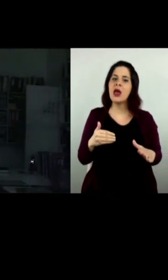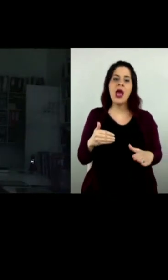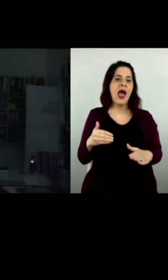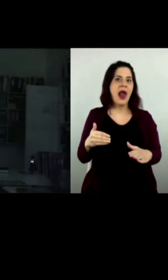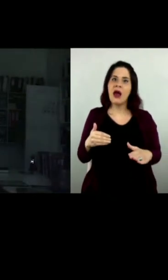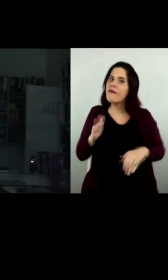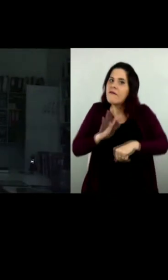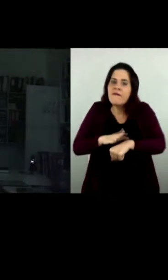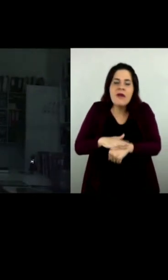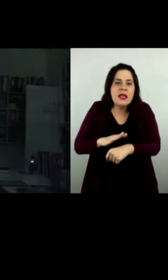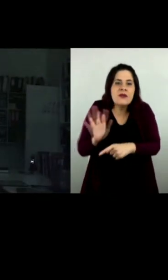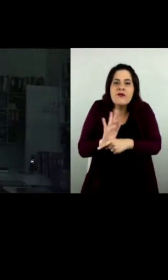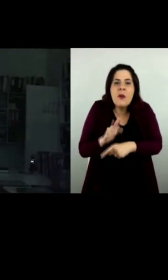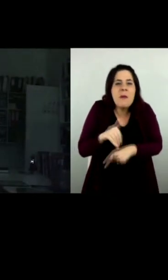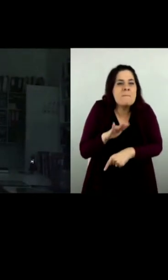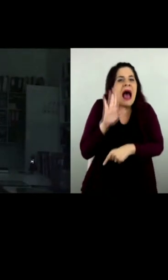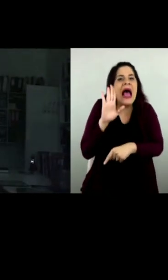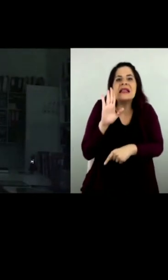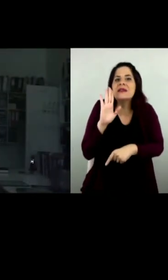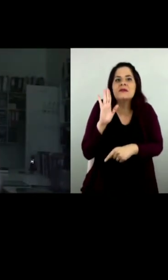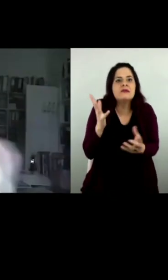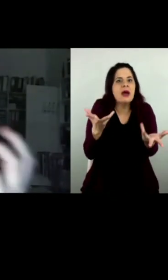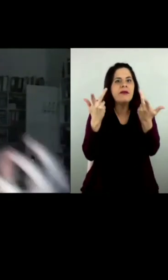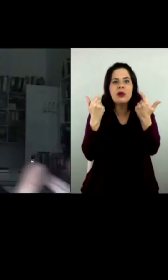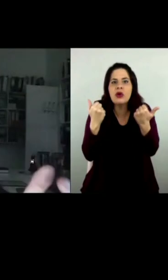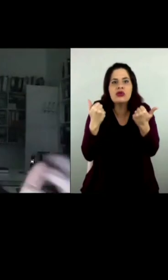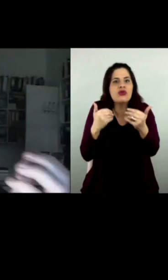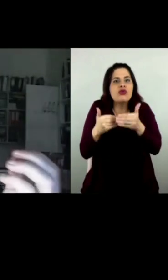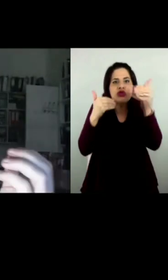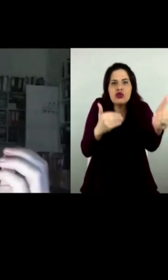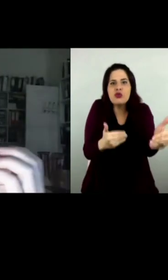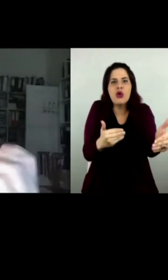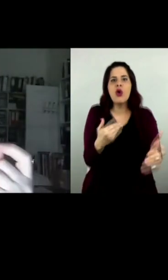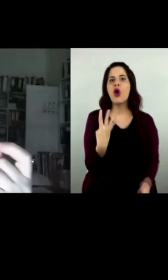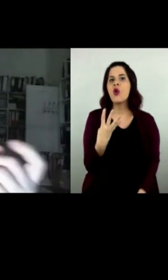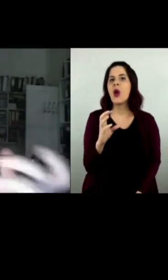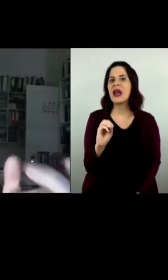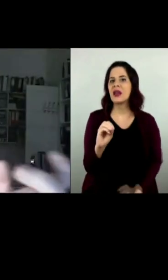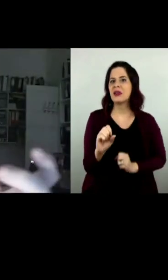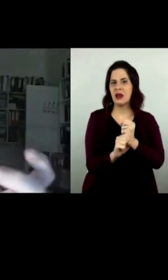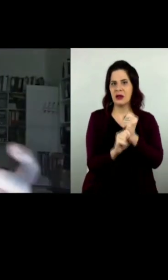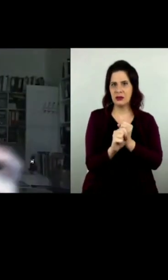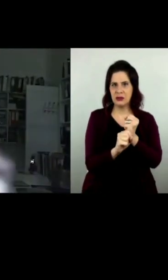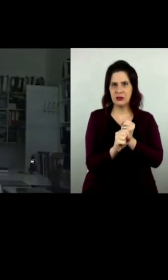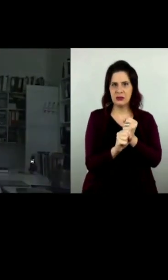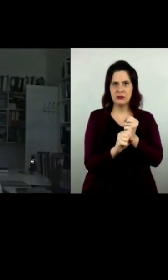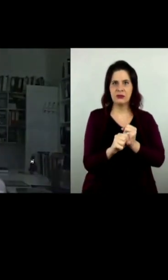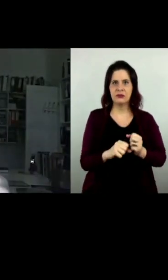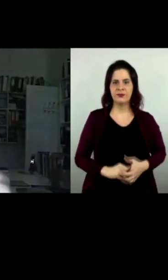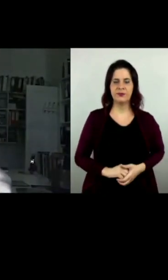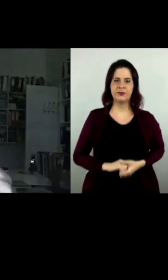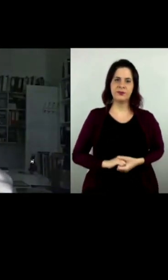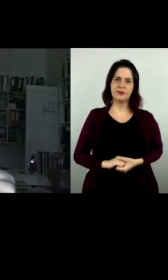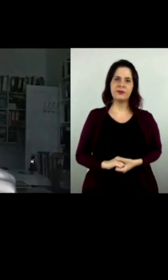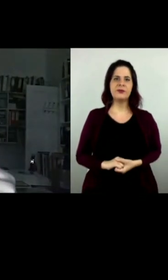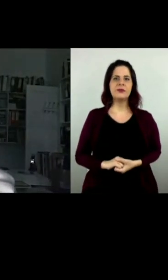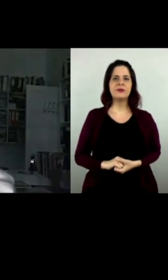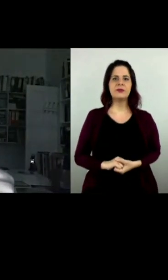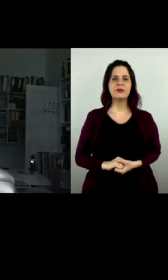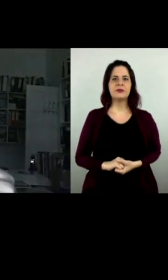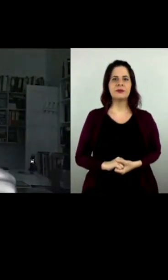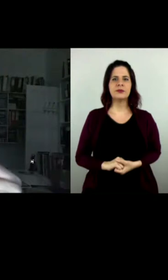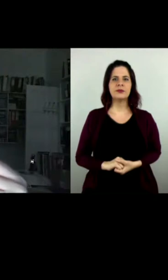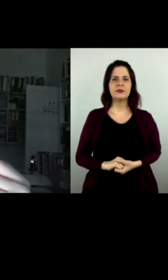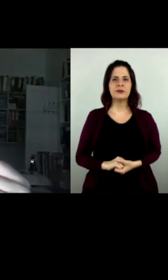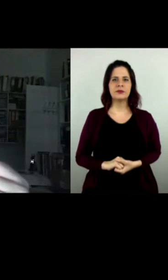40 years. And she was daring, had a theatrical spirit. Her